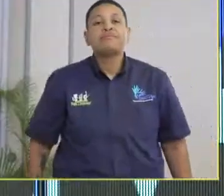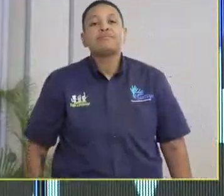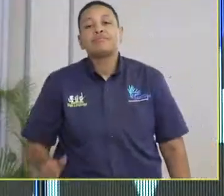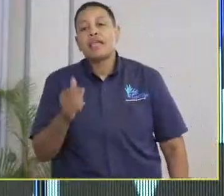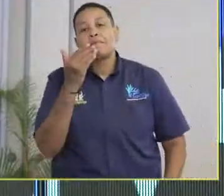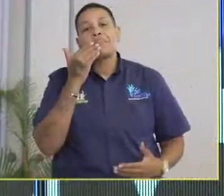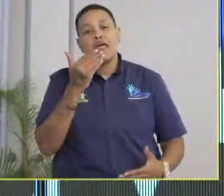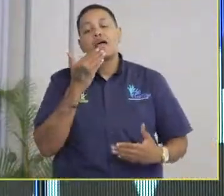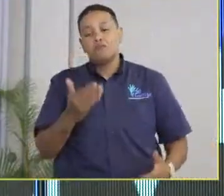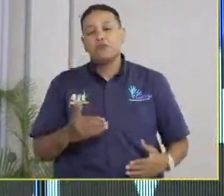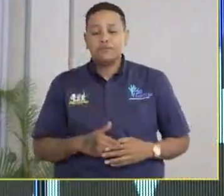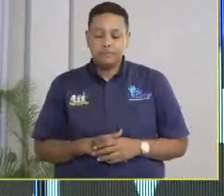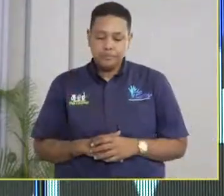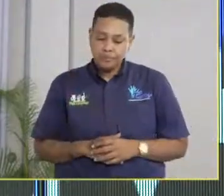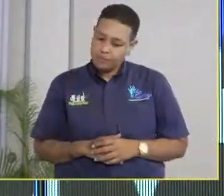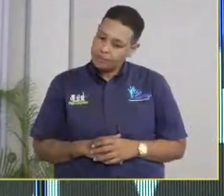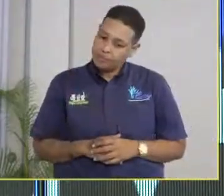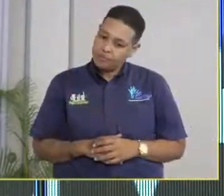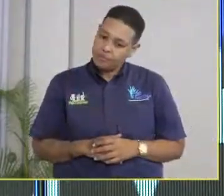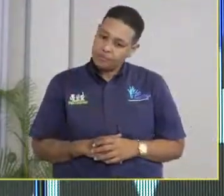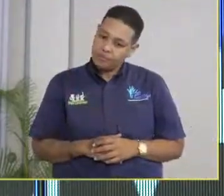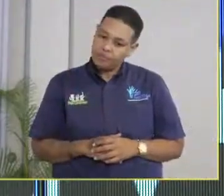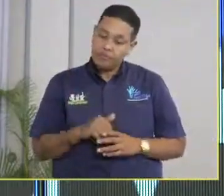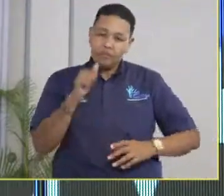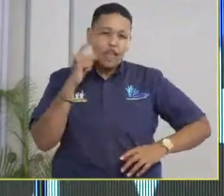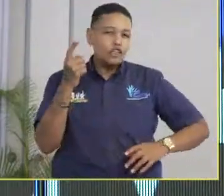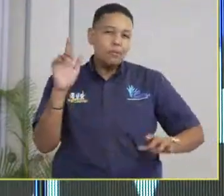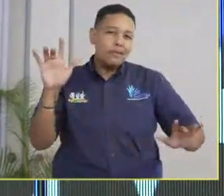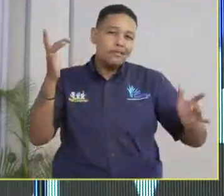something that is taken lightly.